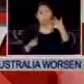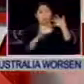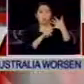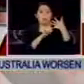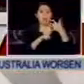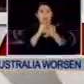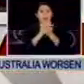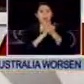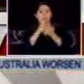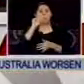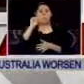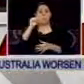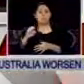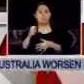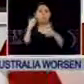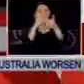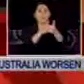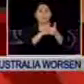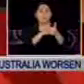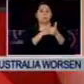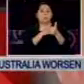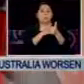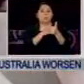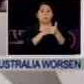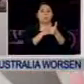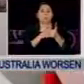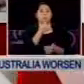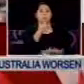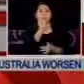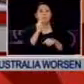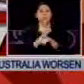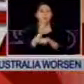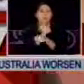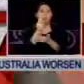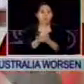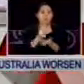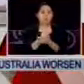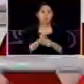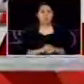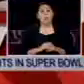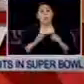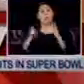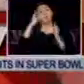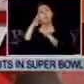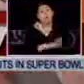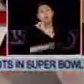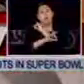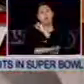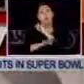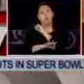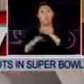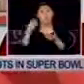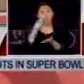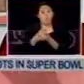Act. However, it appears that for foreign currency bank accounts, the disclosure may be made only